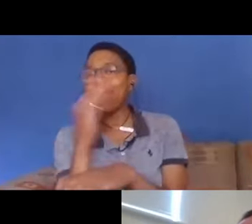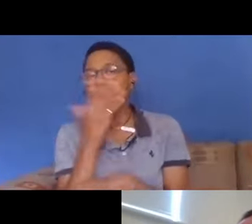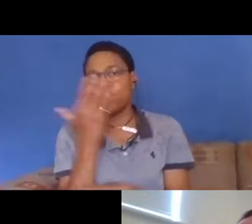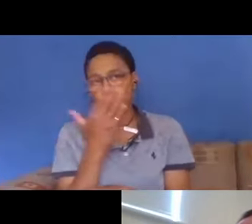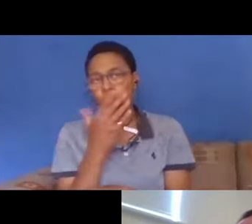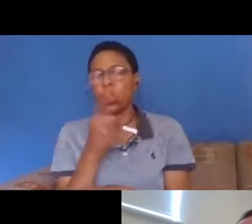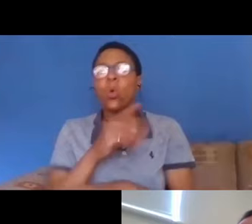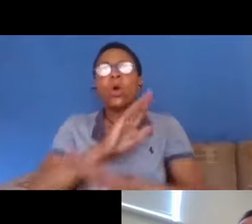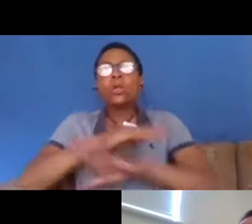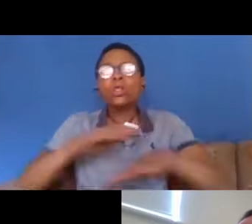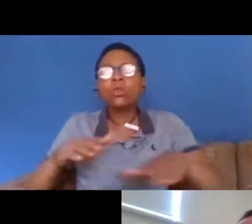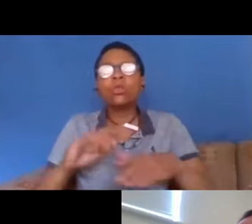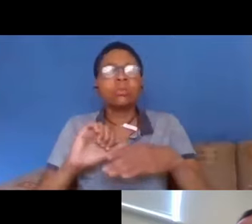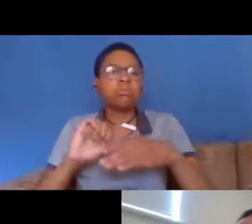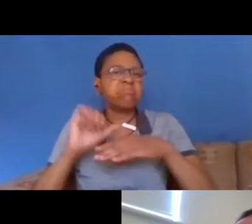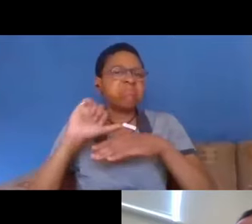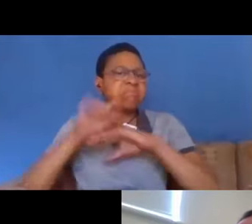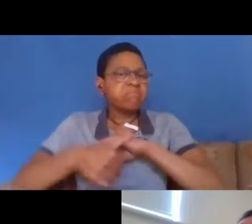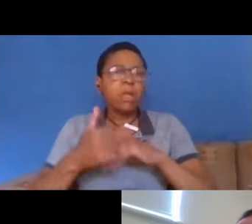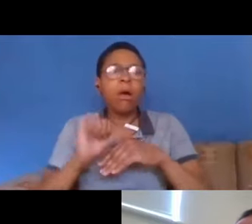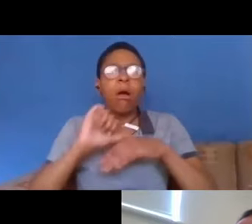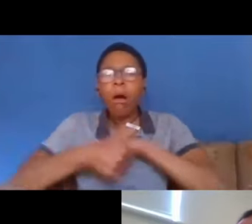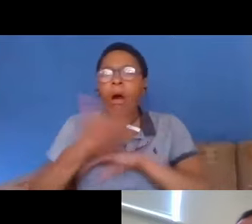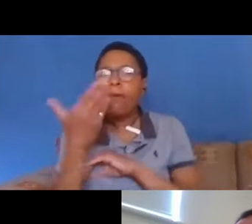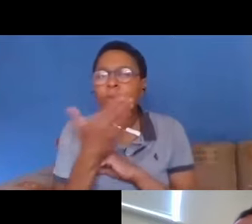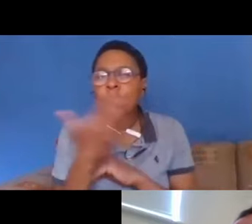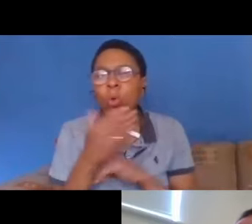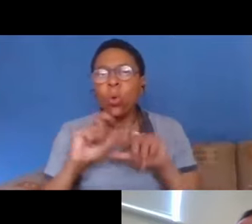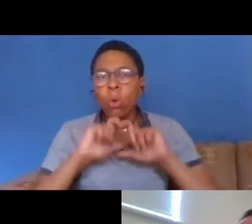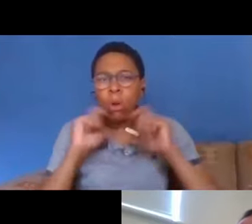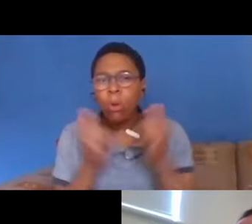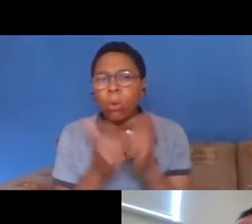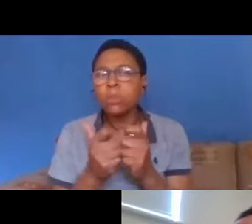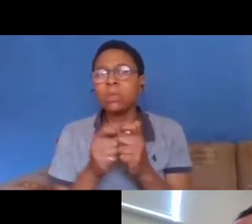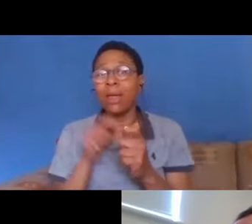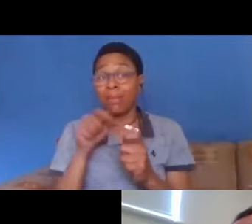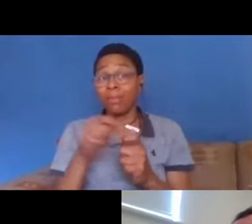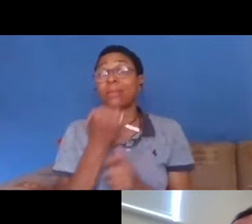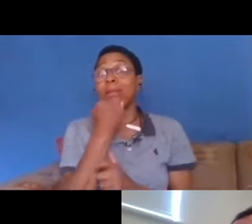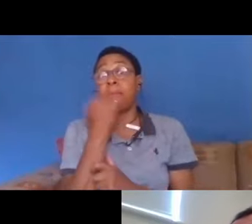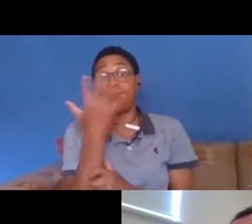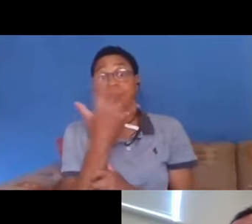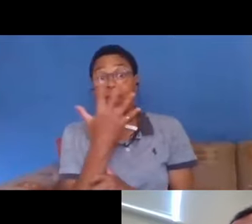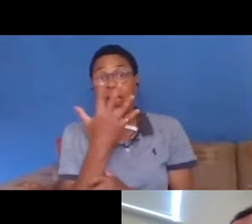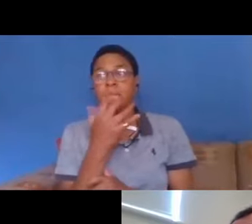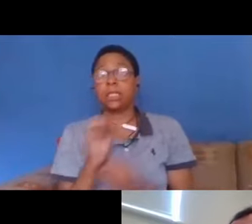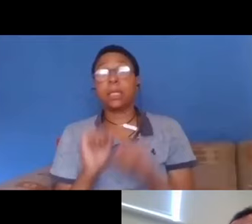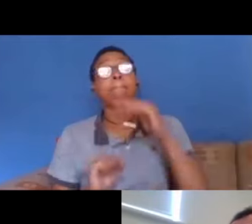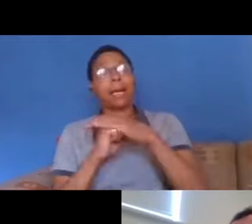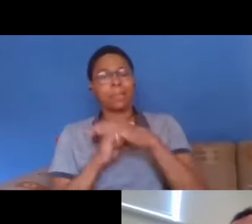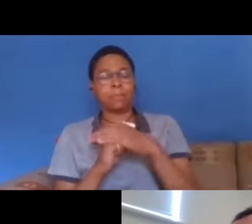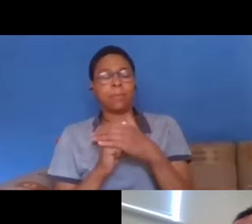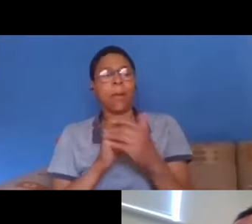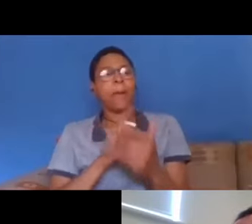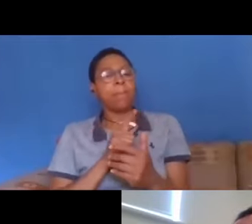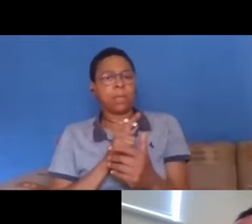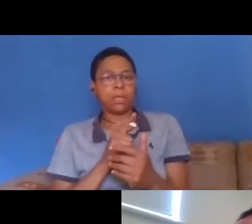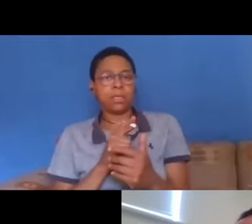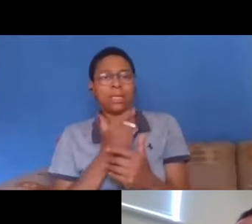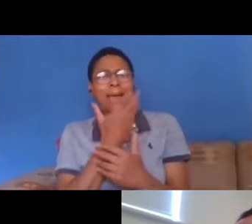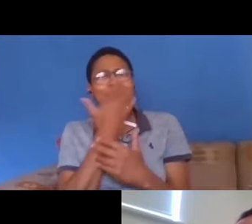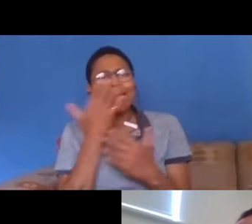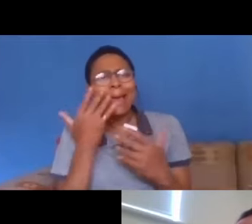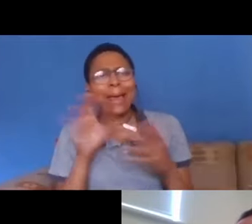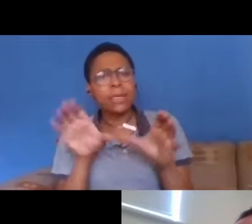who are doing after school or summer group things. That's where the 15 comes in, and that's again because of the age group